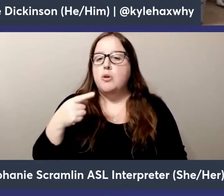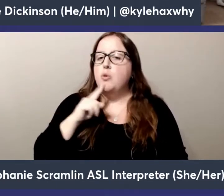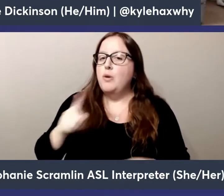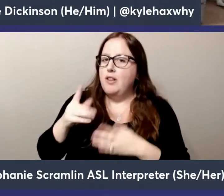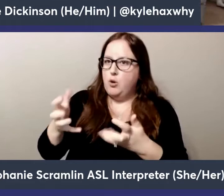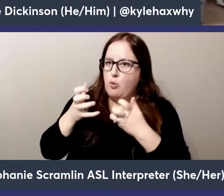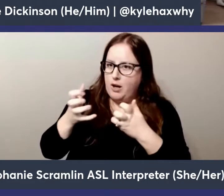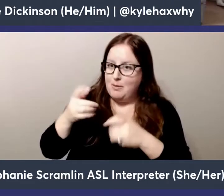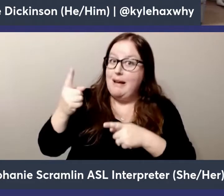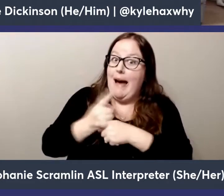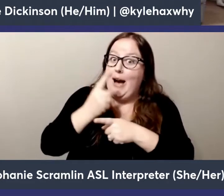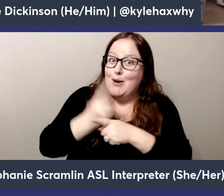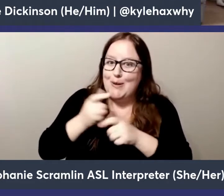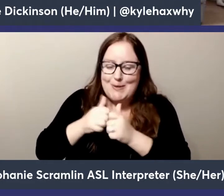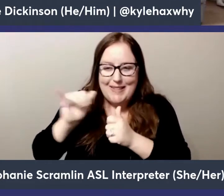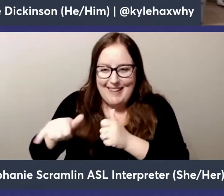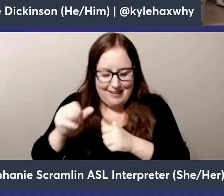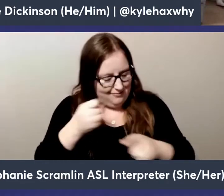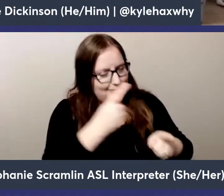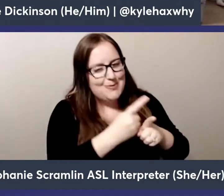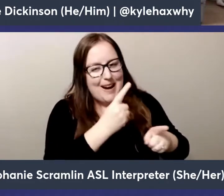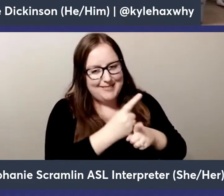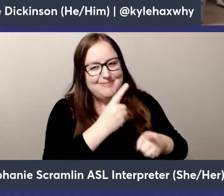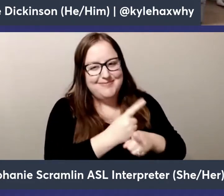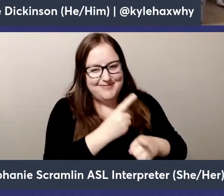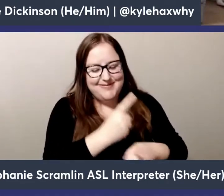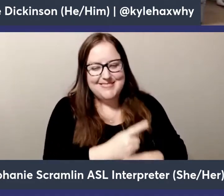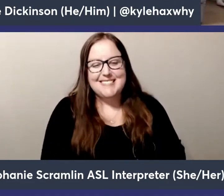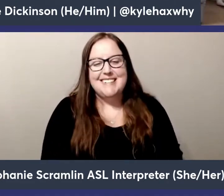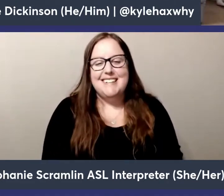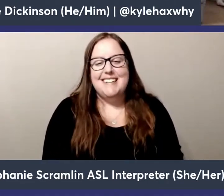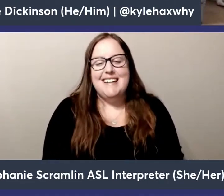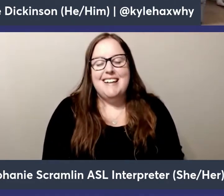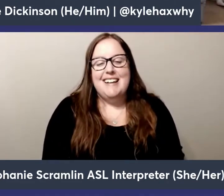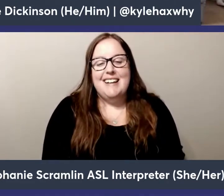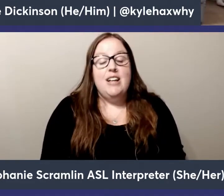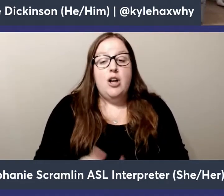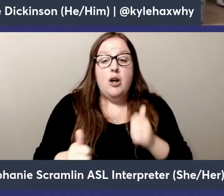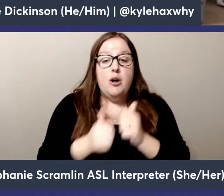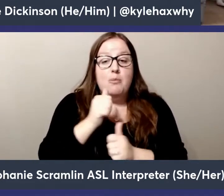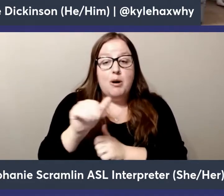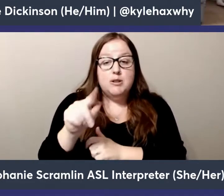very accurate with. Exactly. Yeah, and I mean most automakers today use a